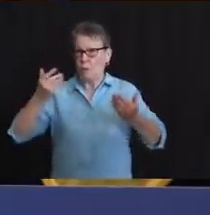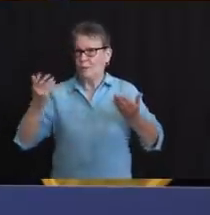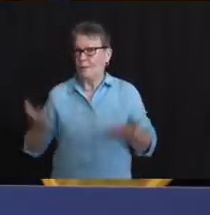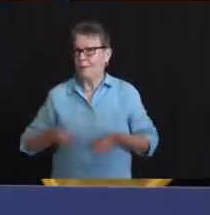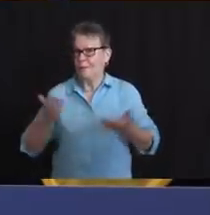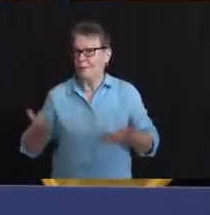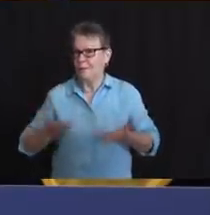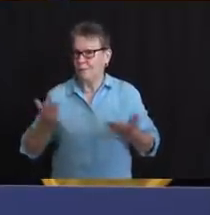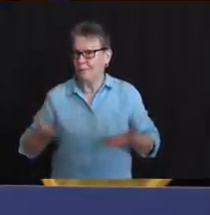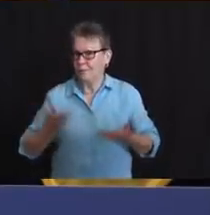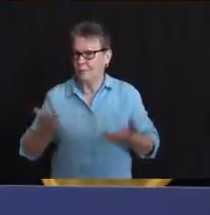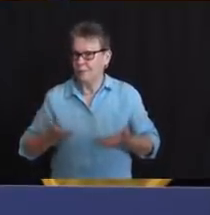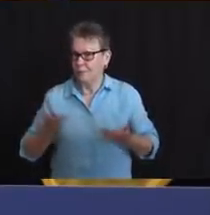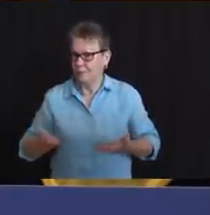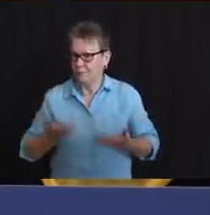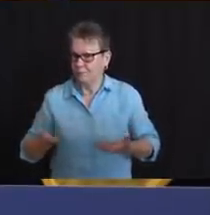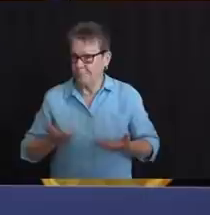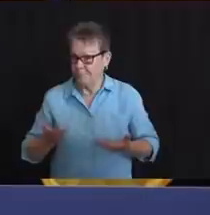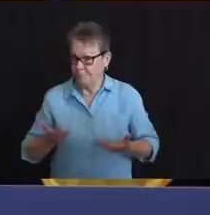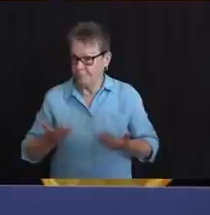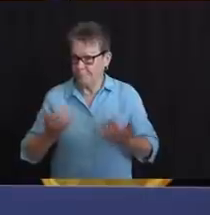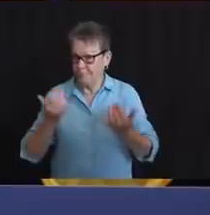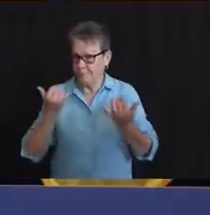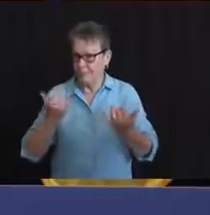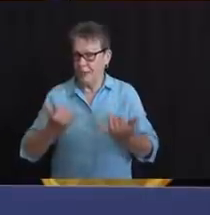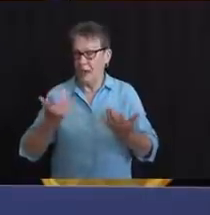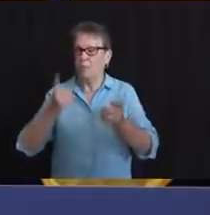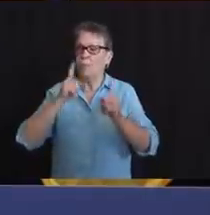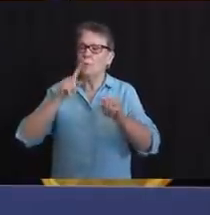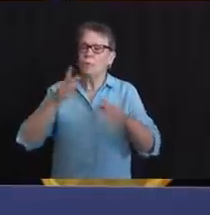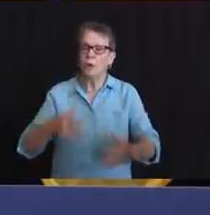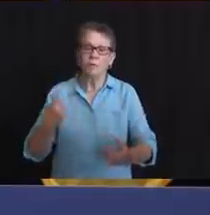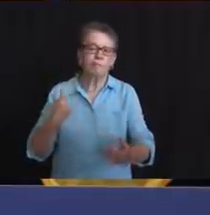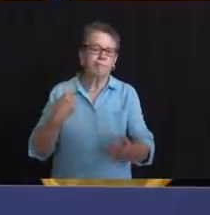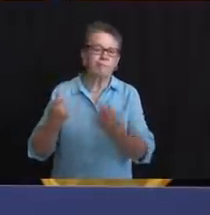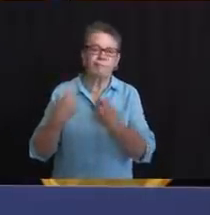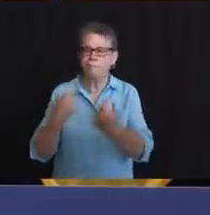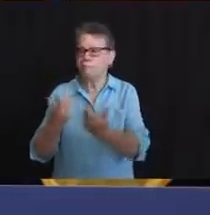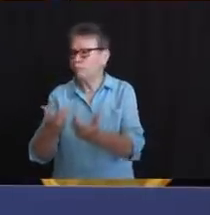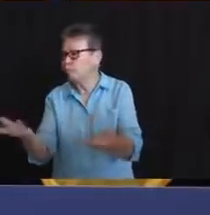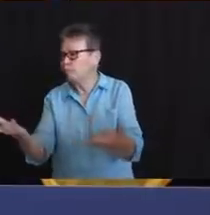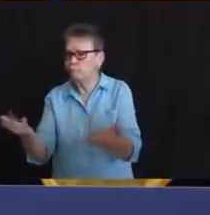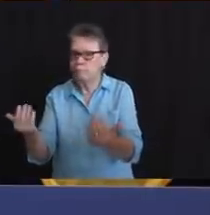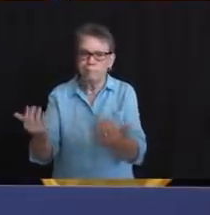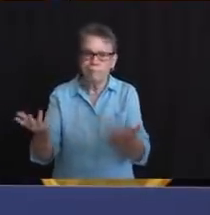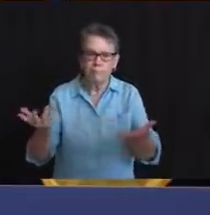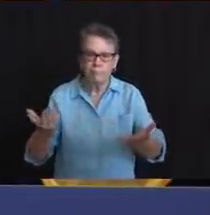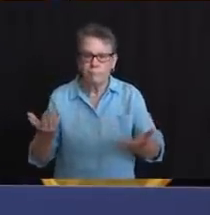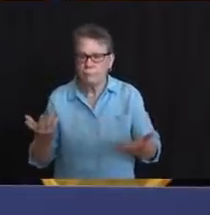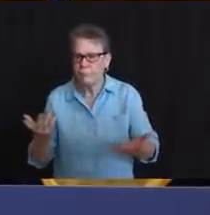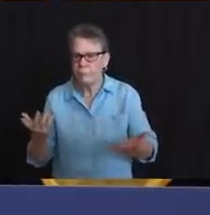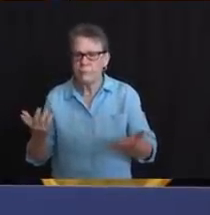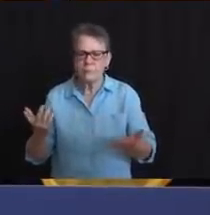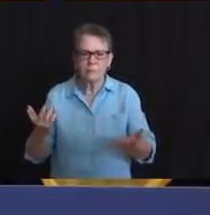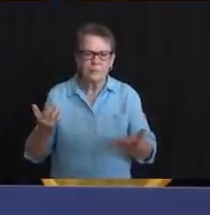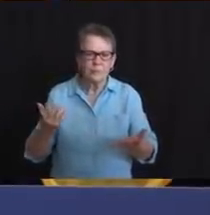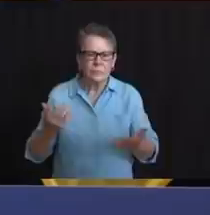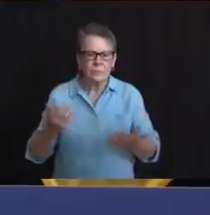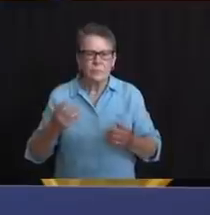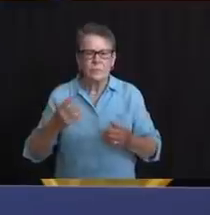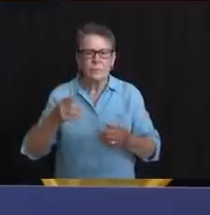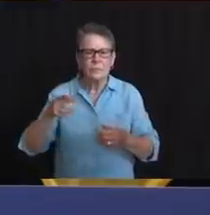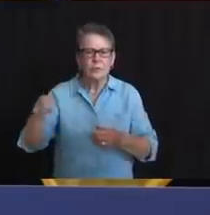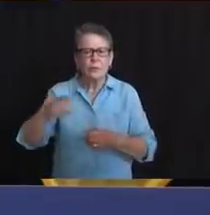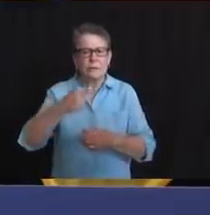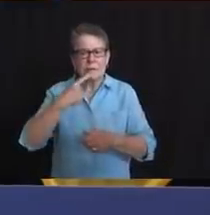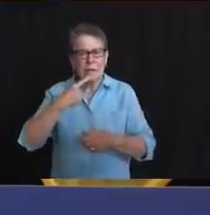you. Dustin, good afternoon. Good afternoon. So is it fair to say that the decreases you just cited over the past week on some of the key